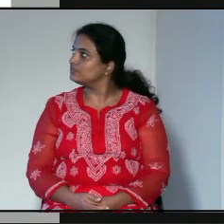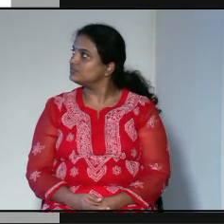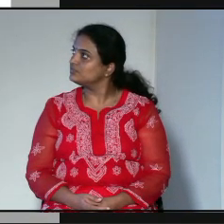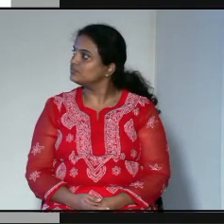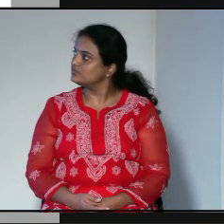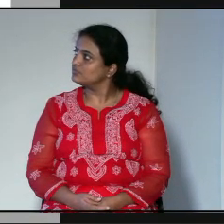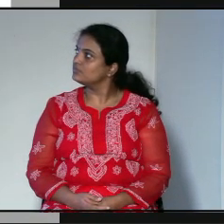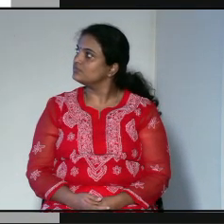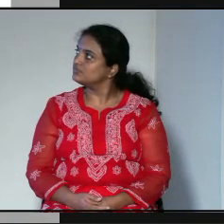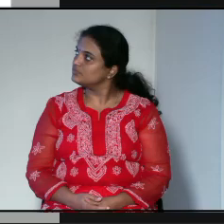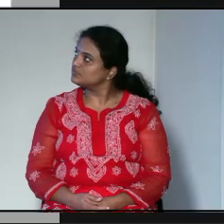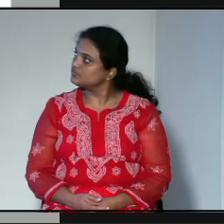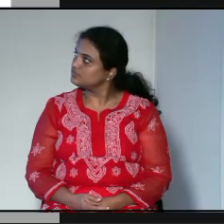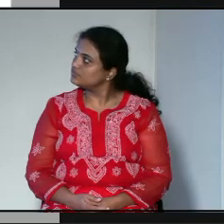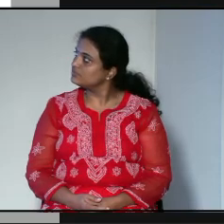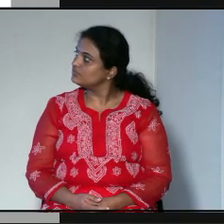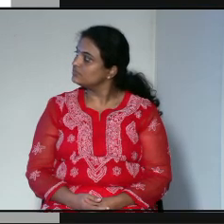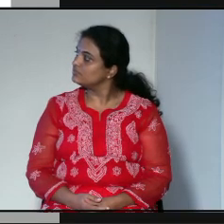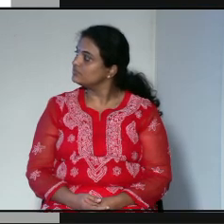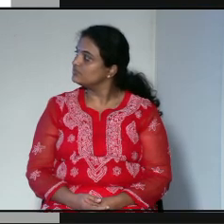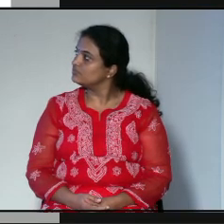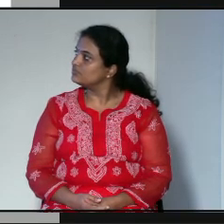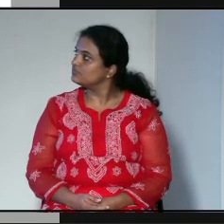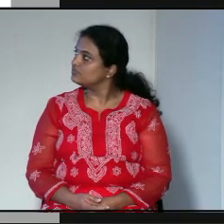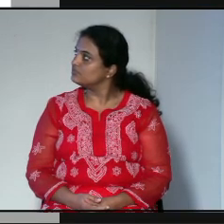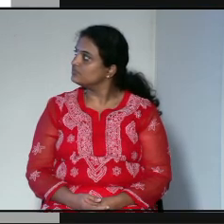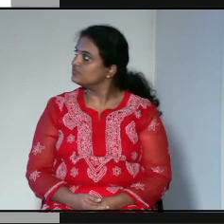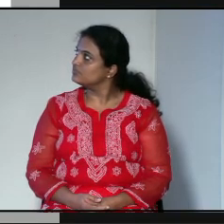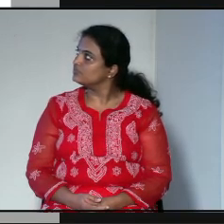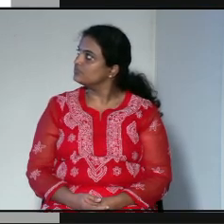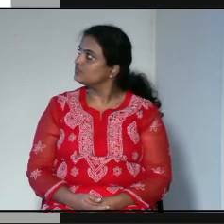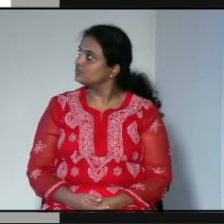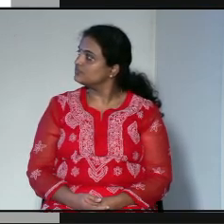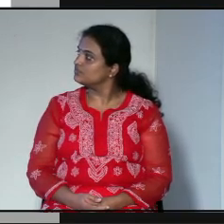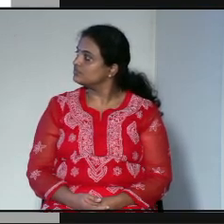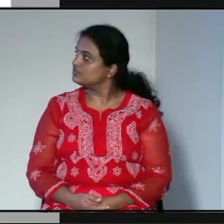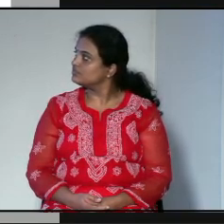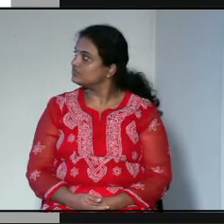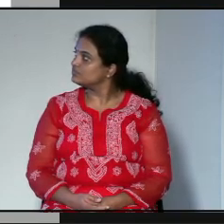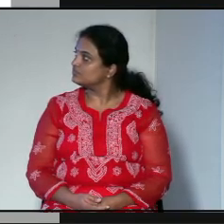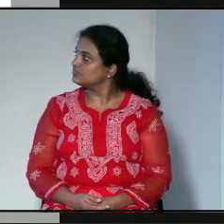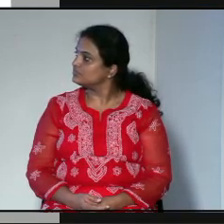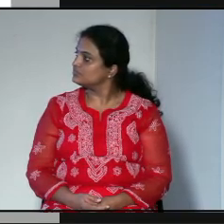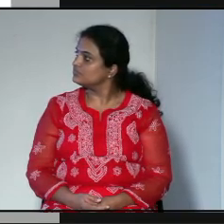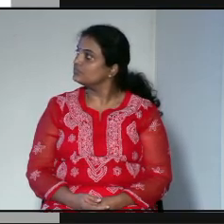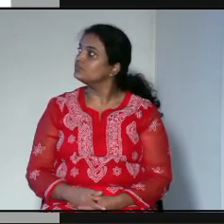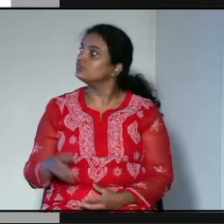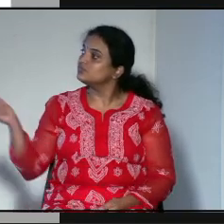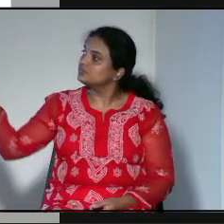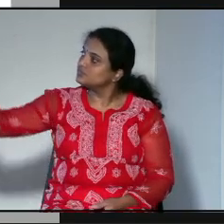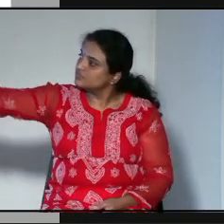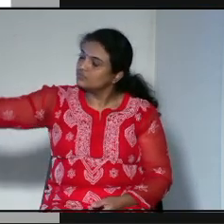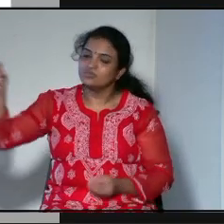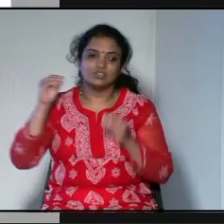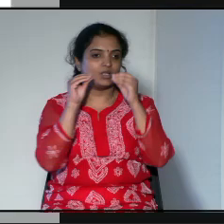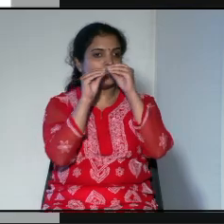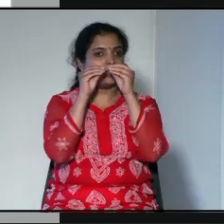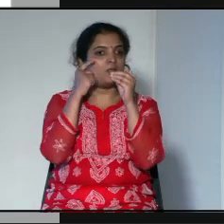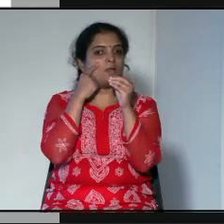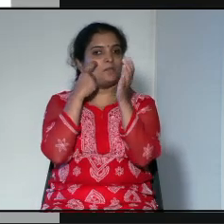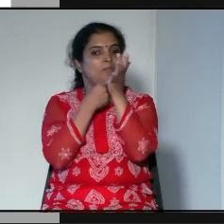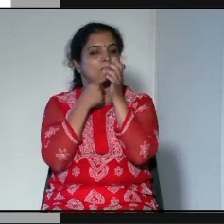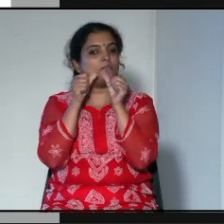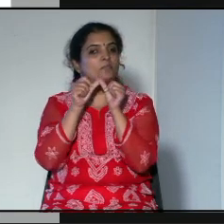Okay. We see one of the earth carriers here at the Birla Academy exhibition, the female of the pair. The male pair